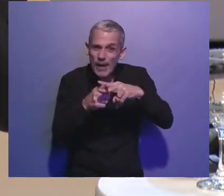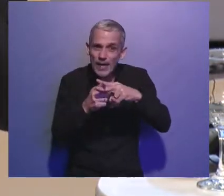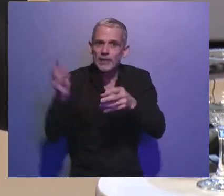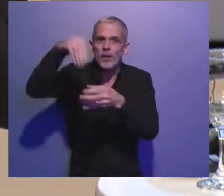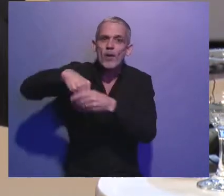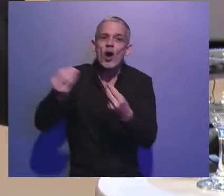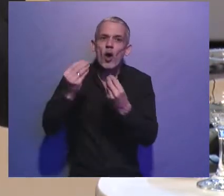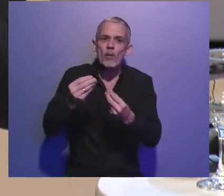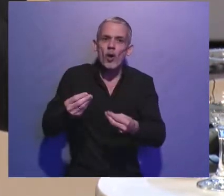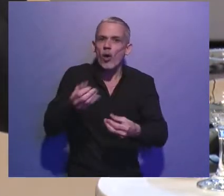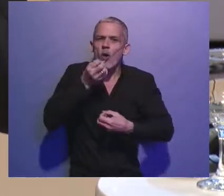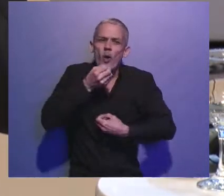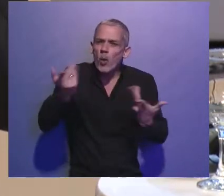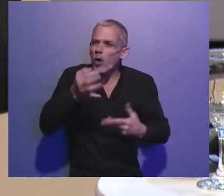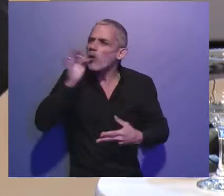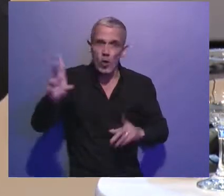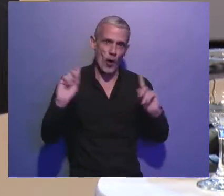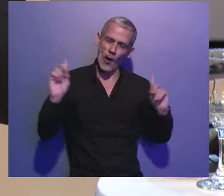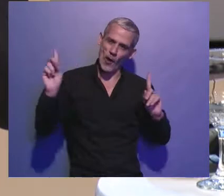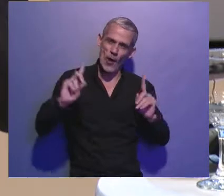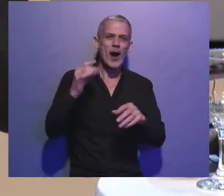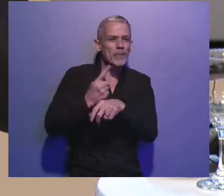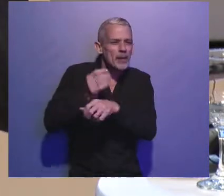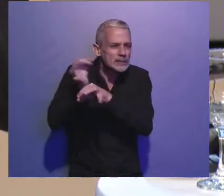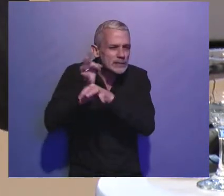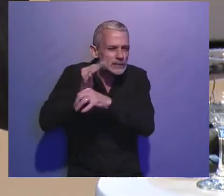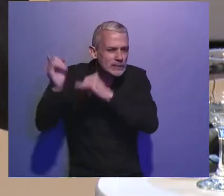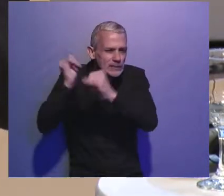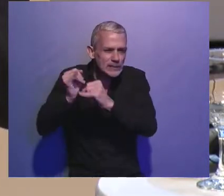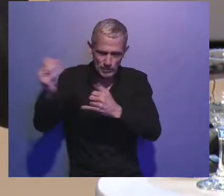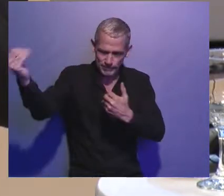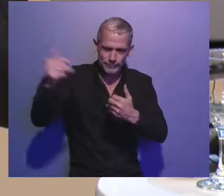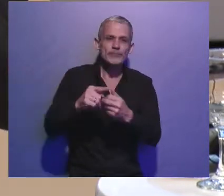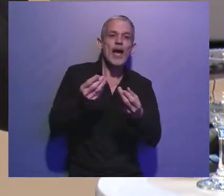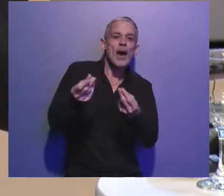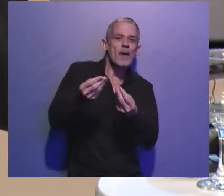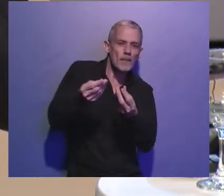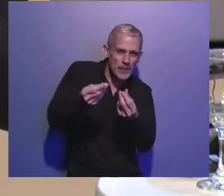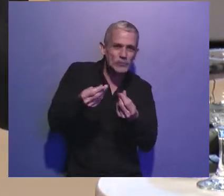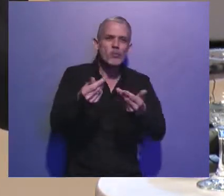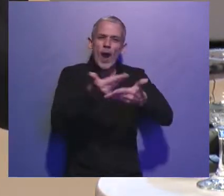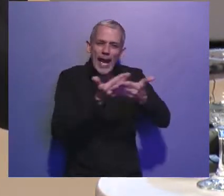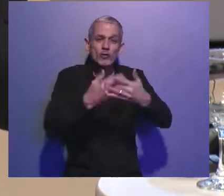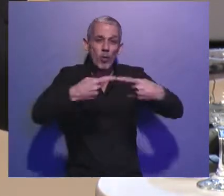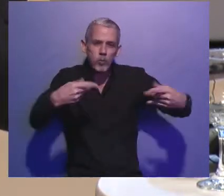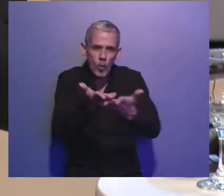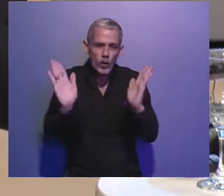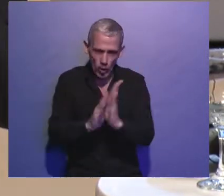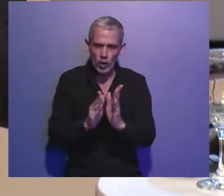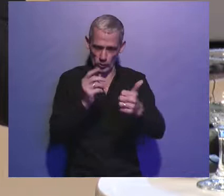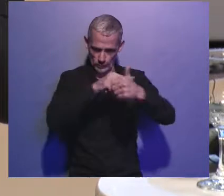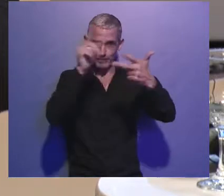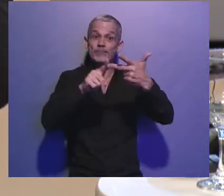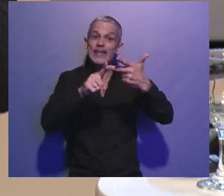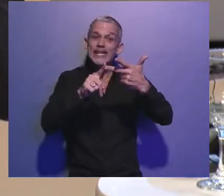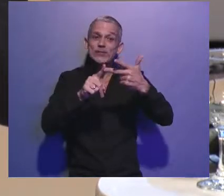data, how to supervise public budget, etc. The third, increase government communication on